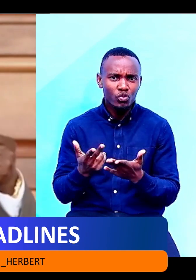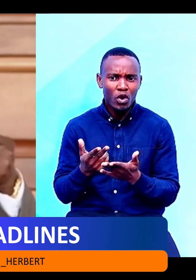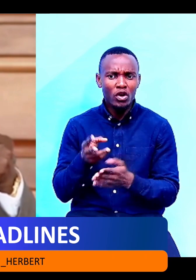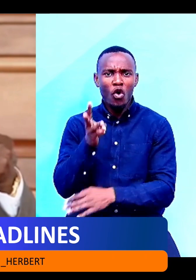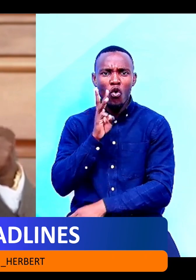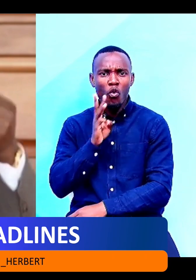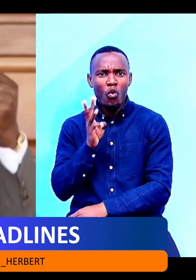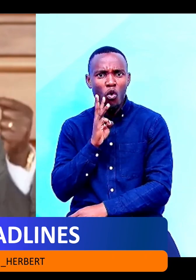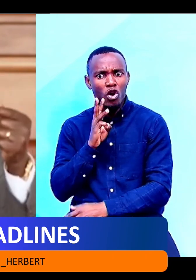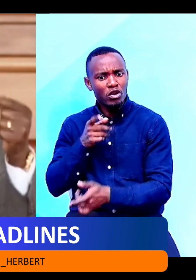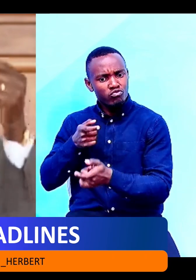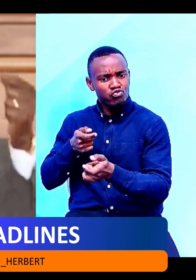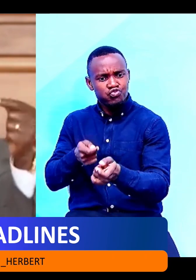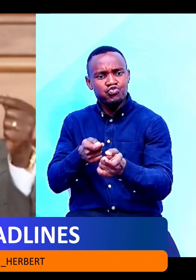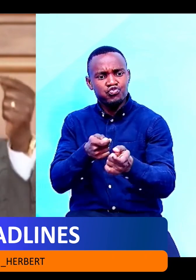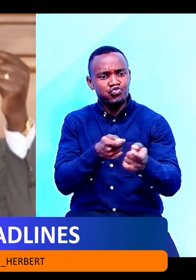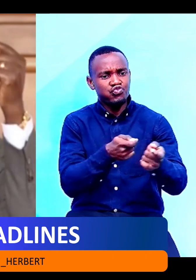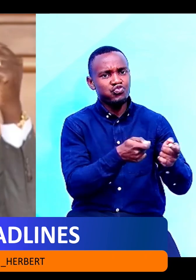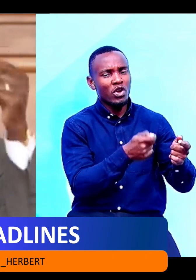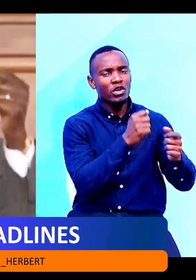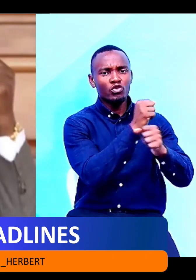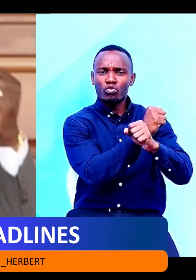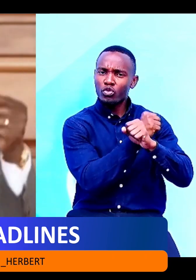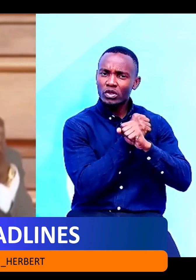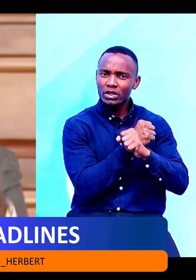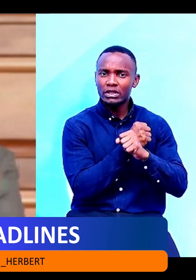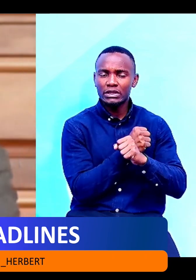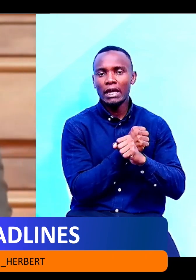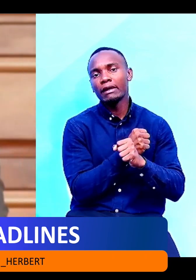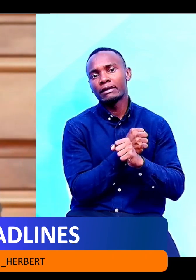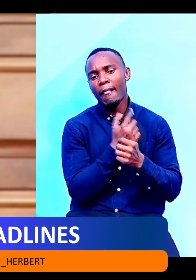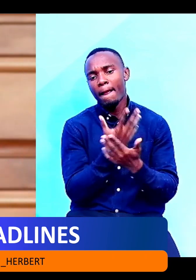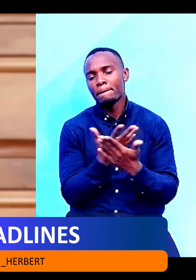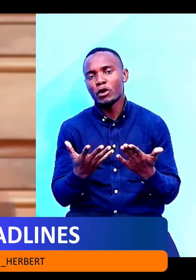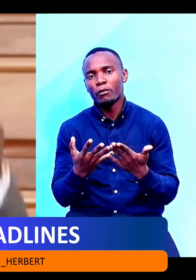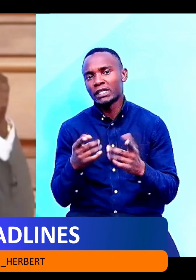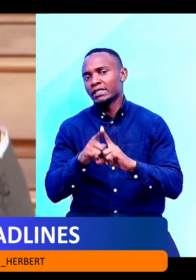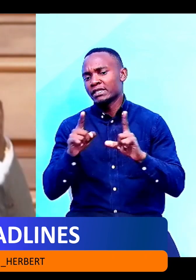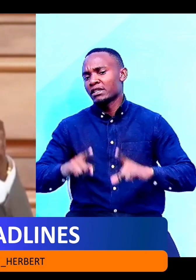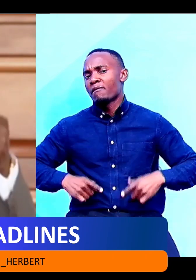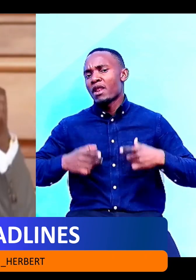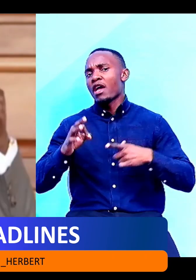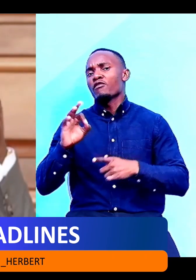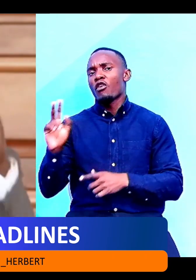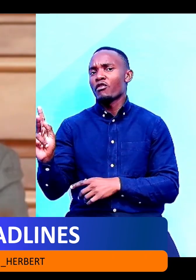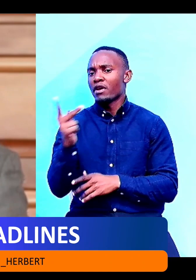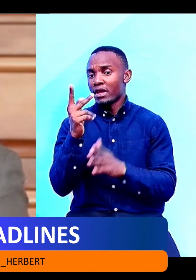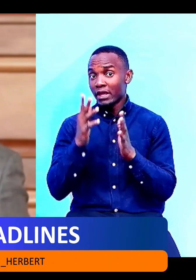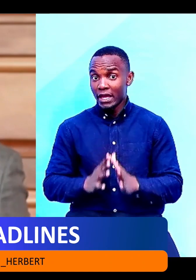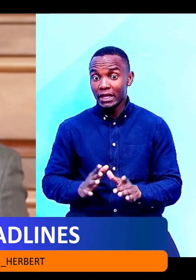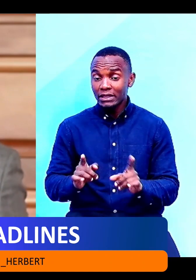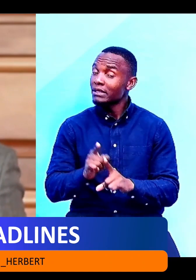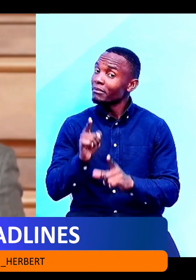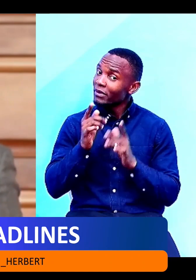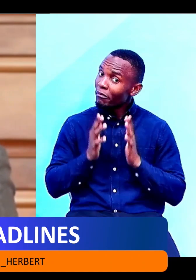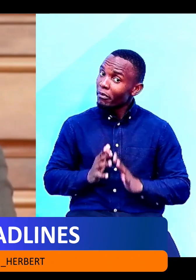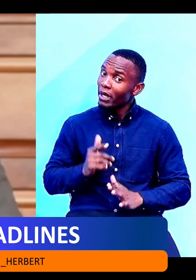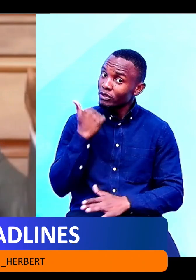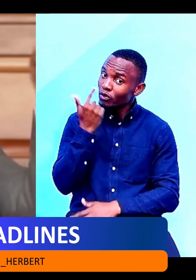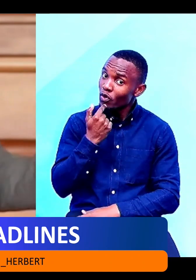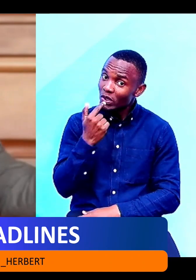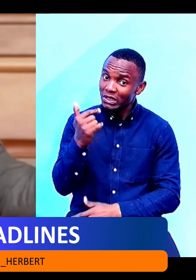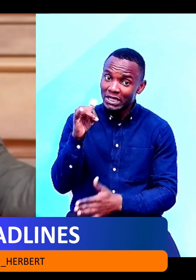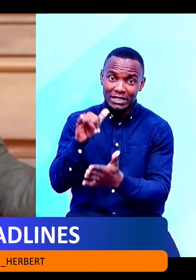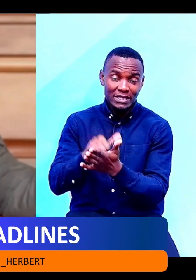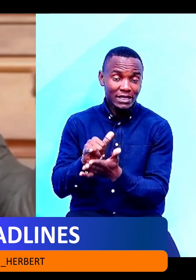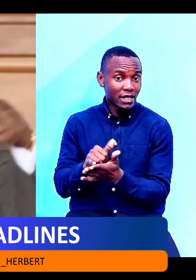kuprotect mali na maisha ya Wakenya wengine. Na huyo mwenye anasema hiyo,